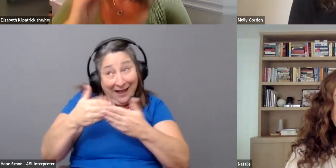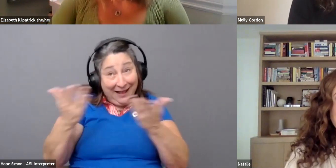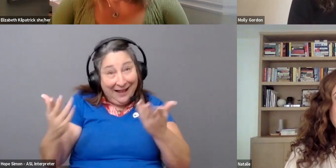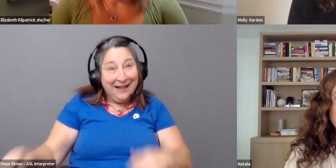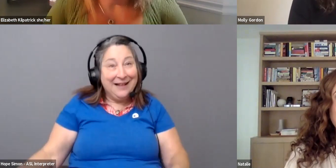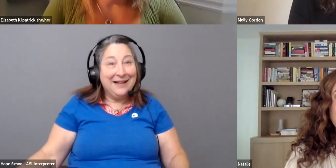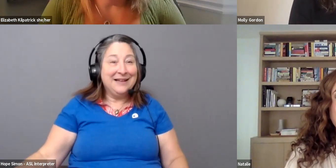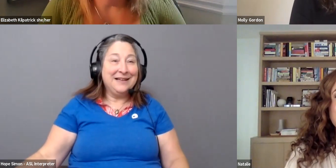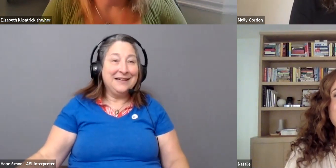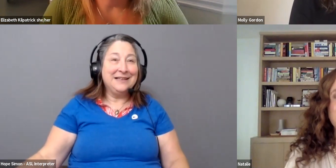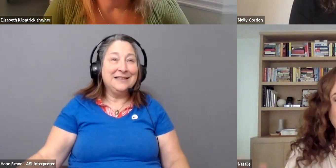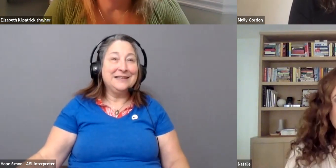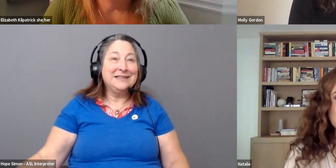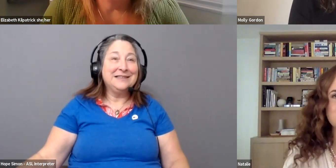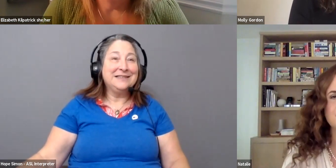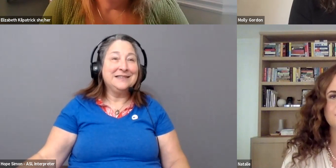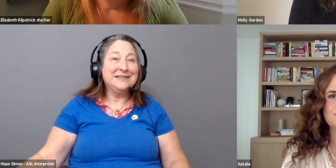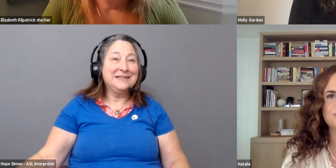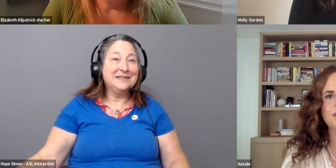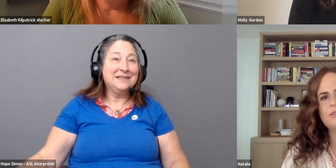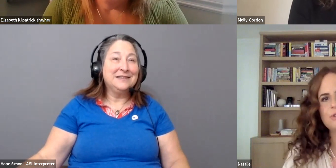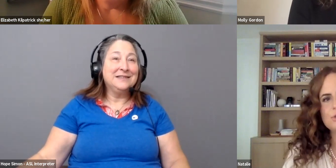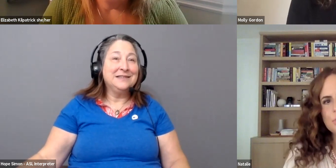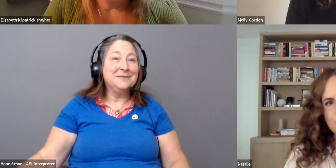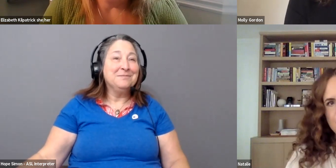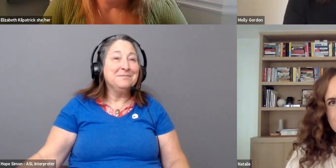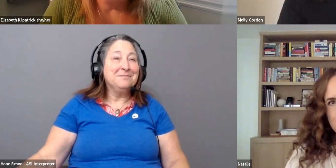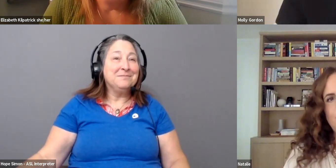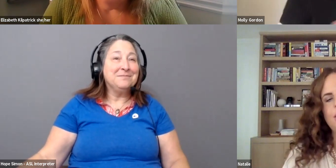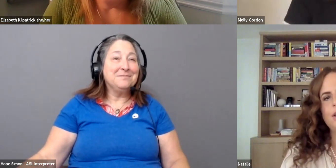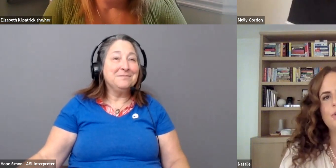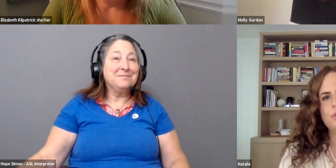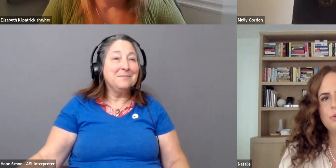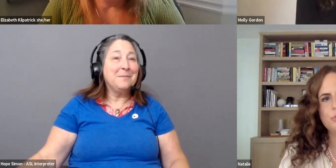boy. I wrote the script 10 years ago, and I think for so many writers,